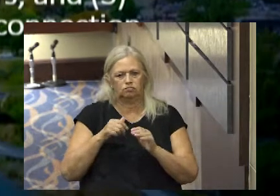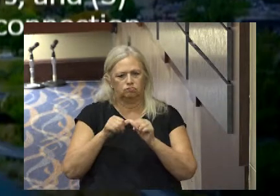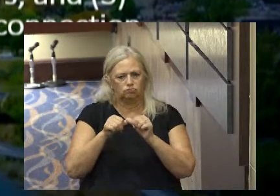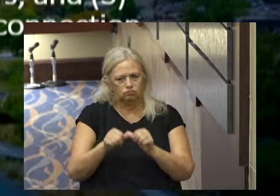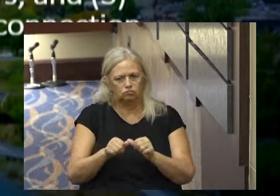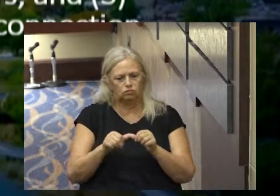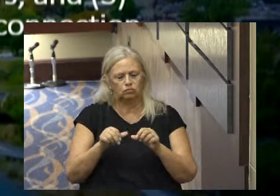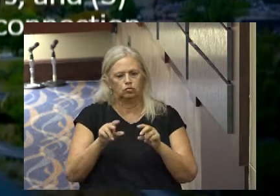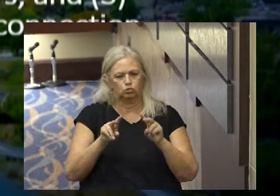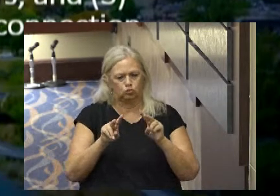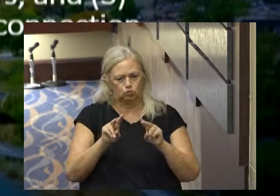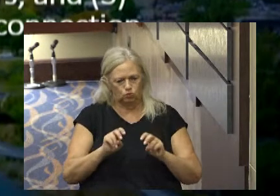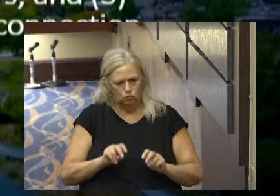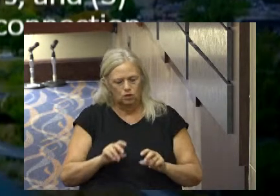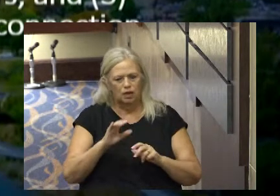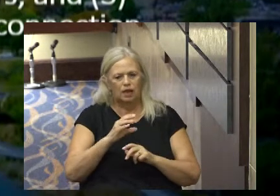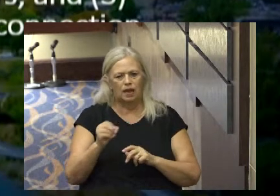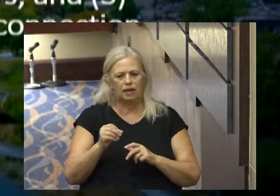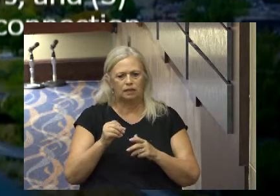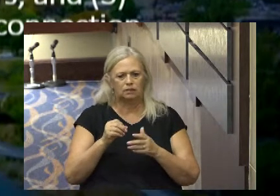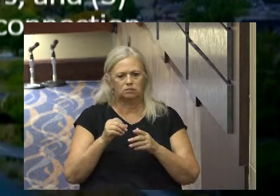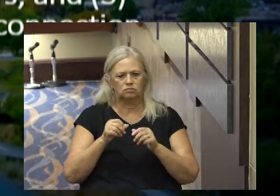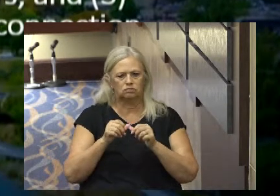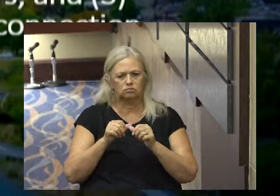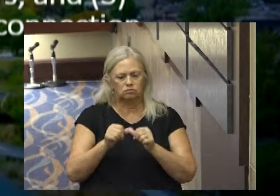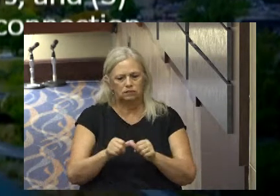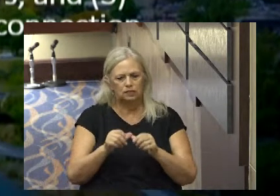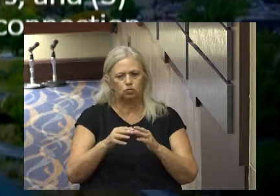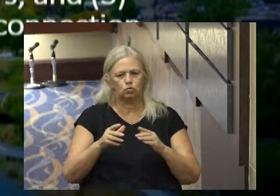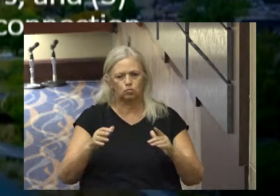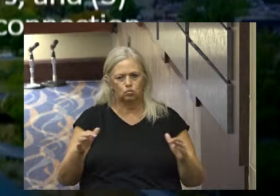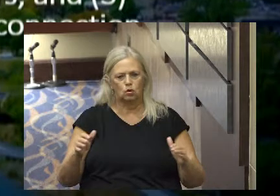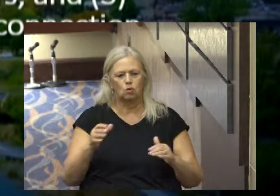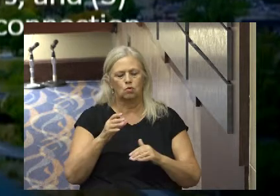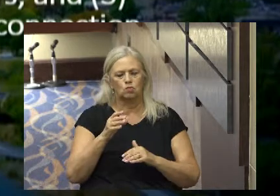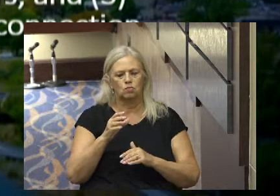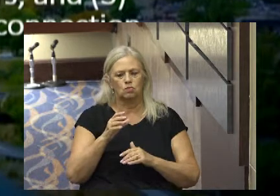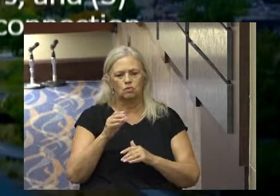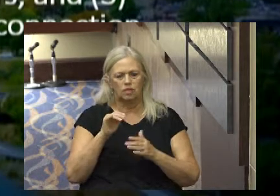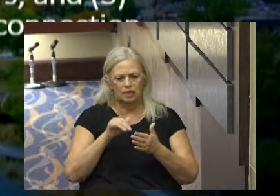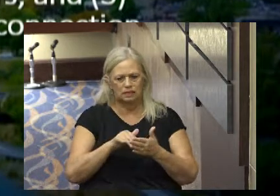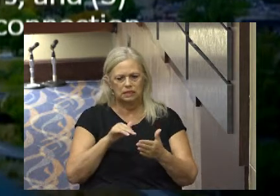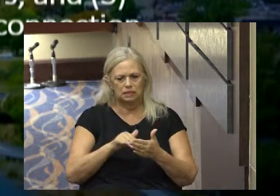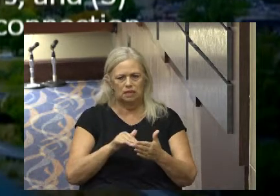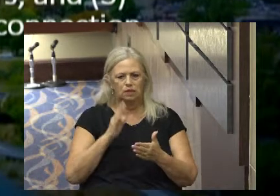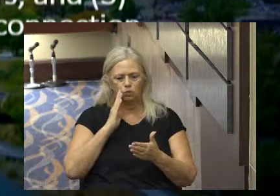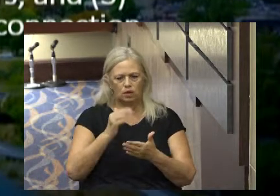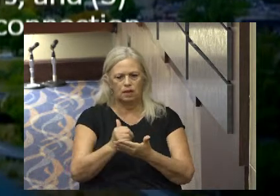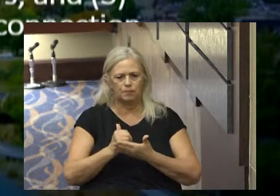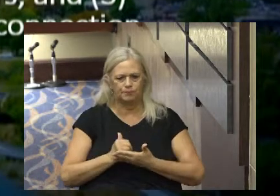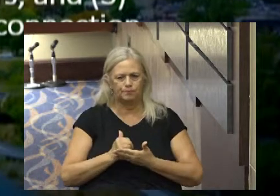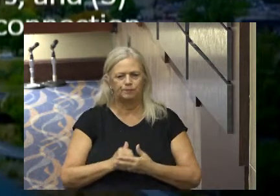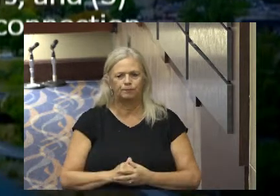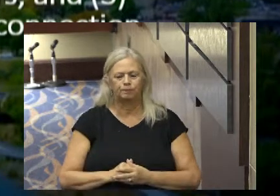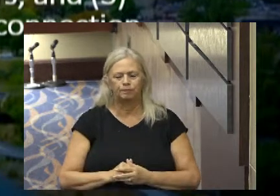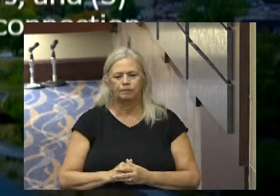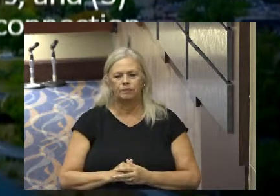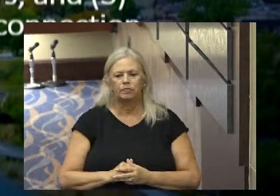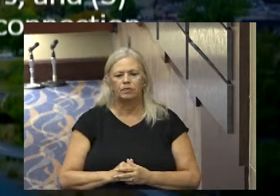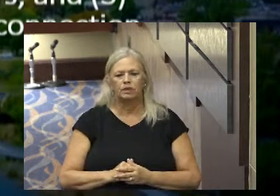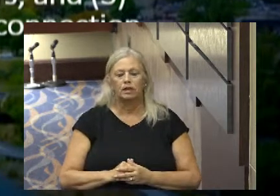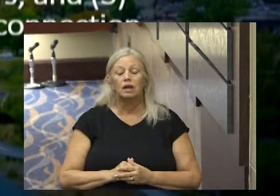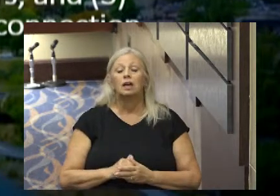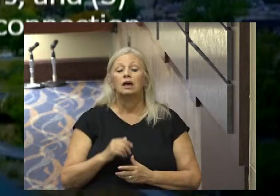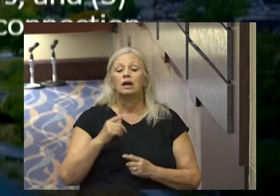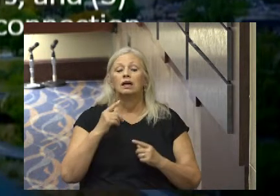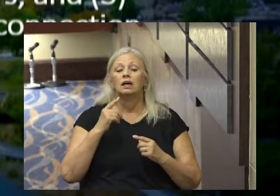to growth as well as infrastructure degradation, and this study will help us do that. And then finally,